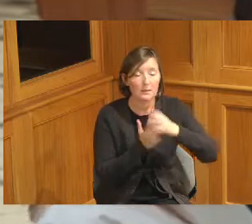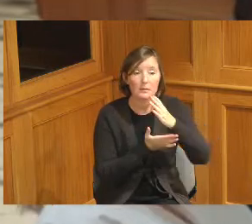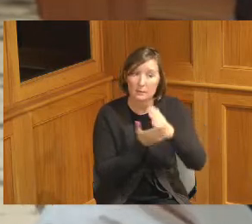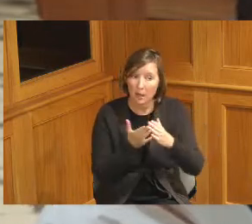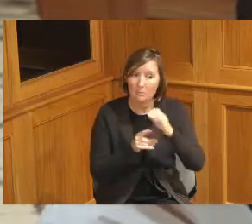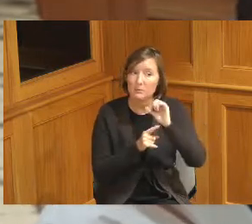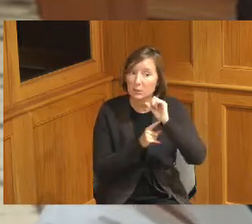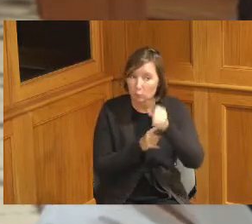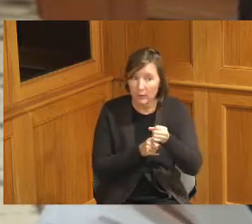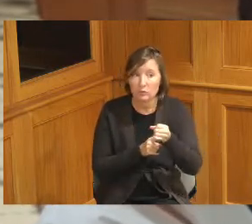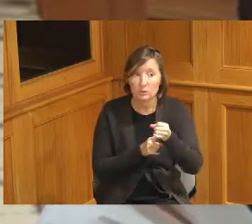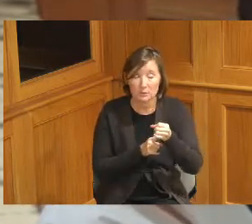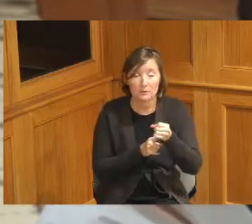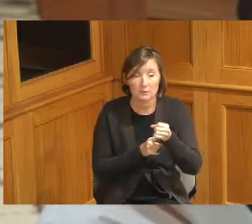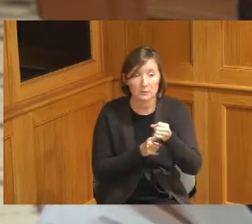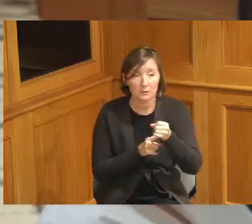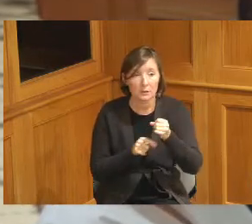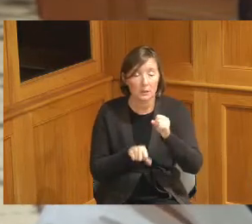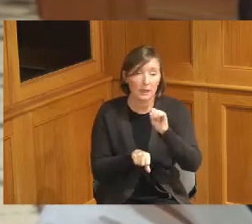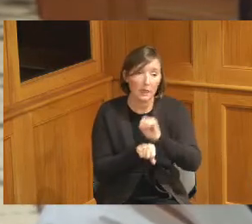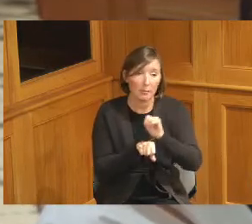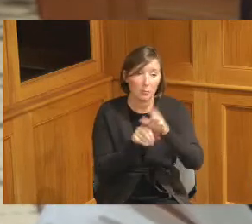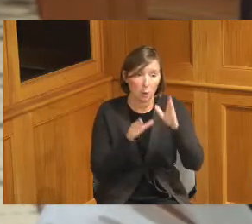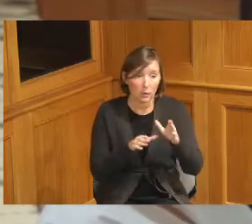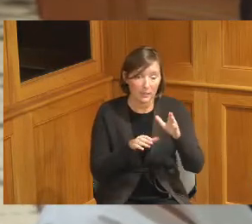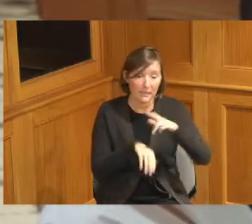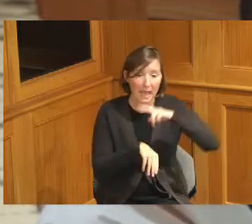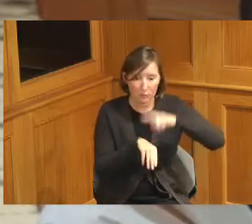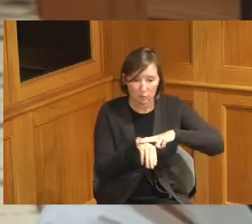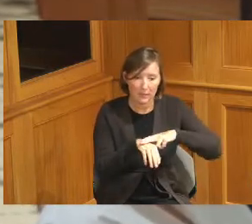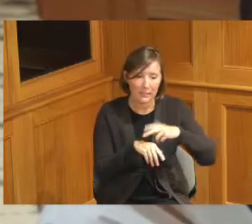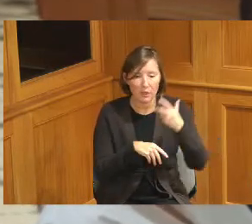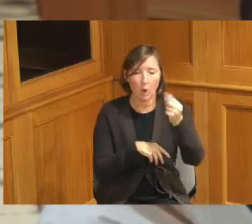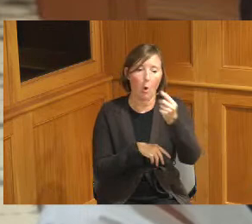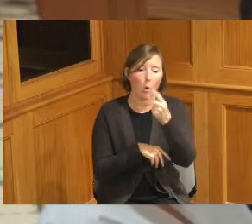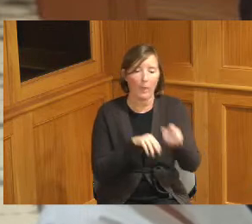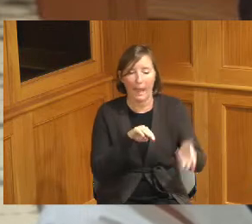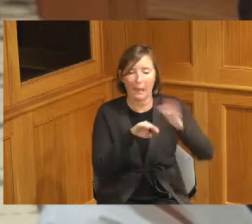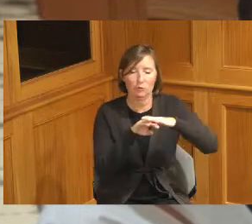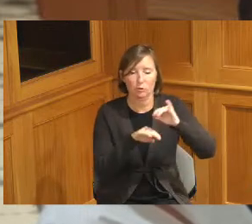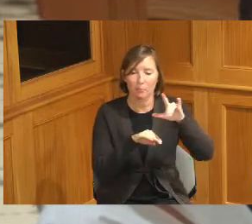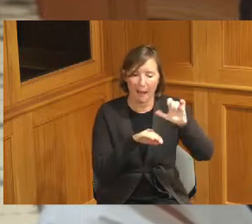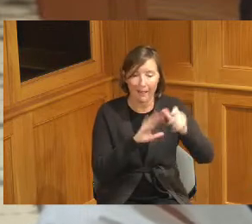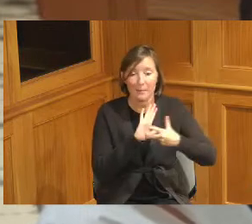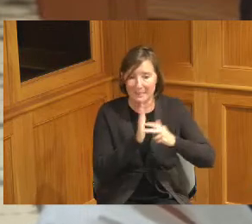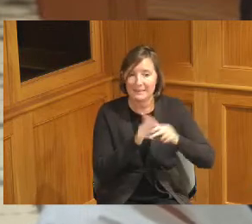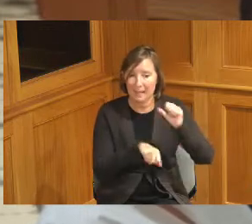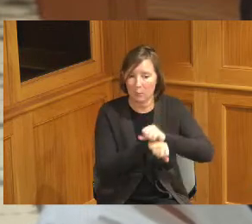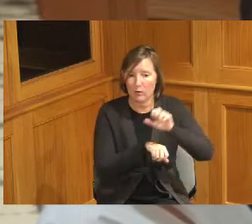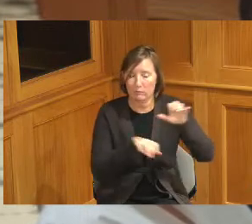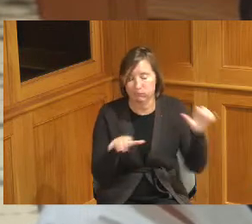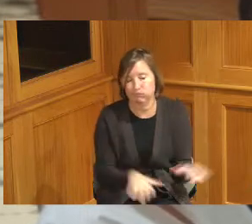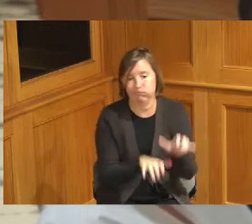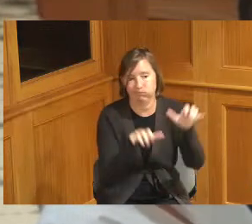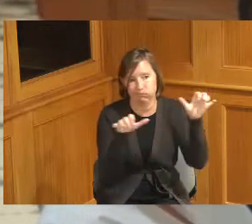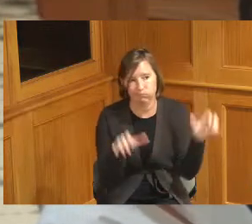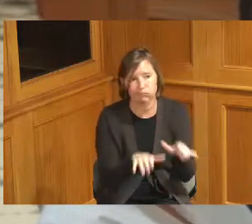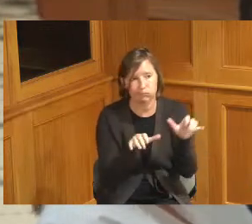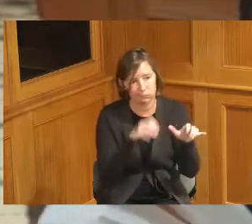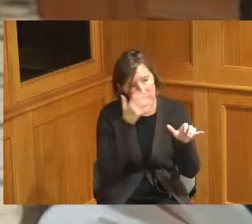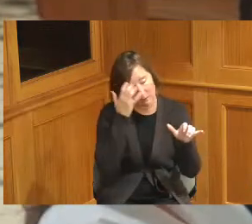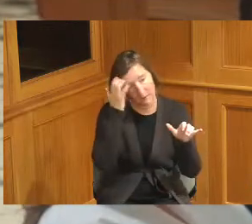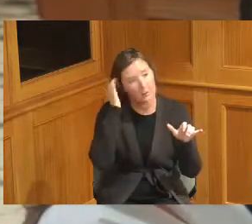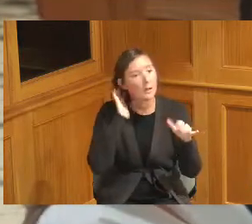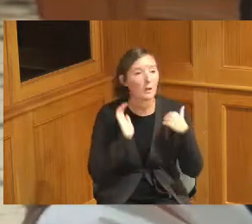situation where employees naturally who go that extra mile want to get some recognition for it. So if we can start getting those in